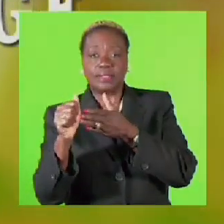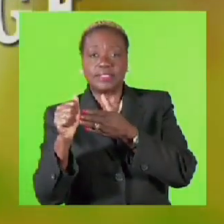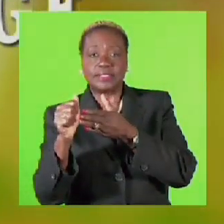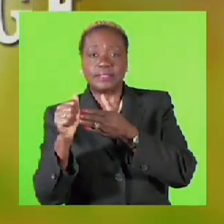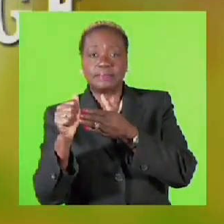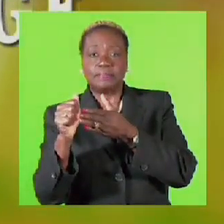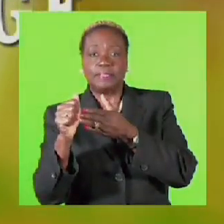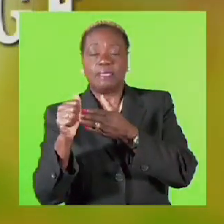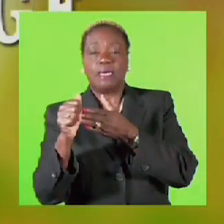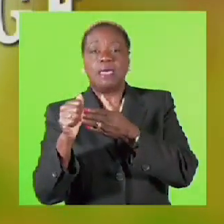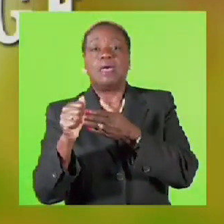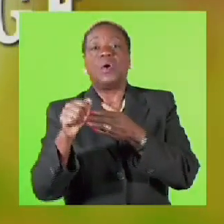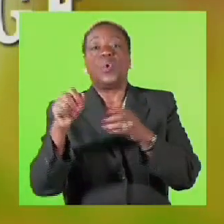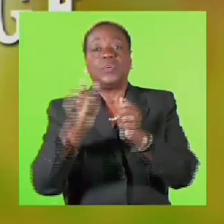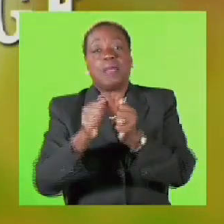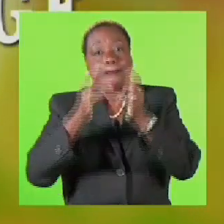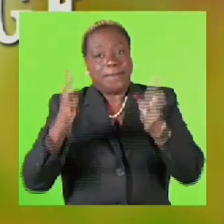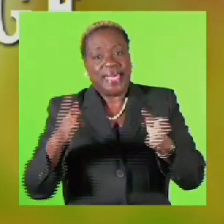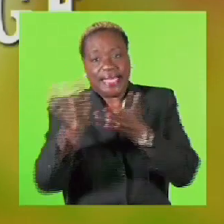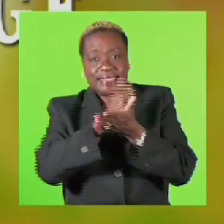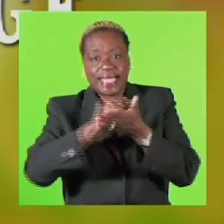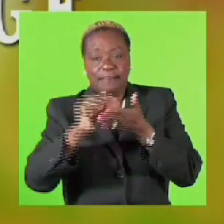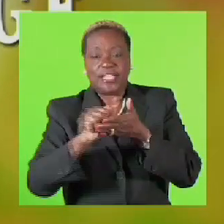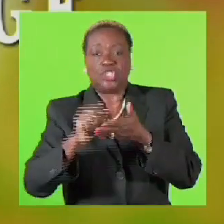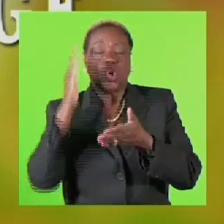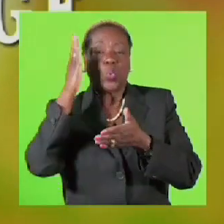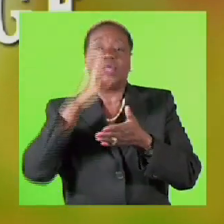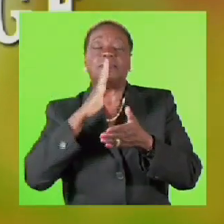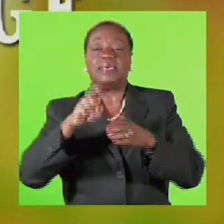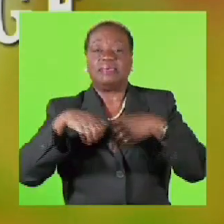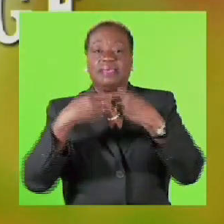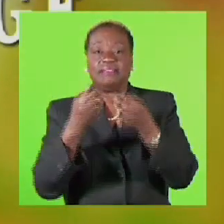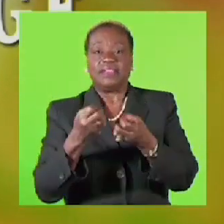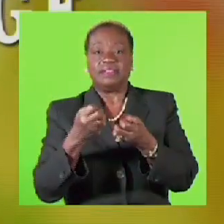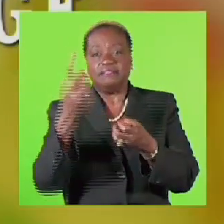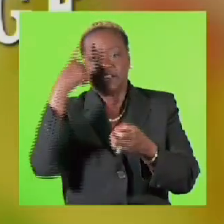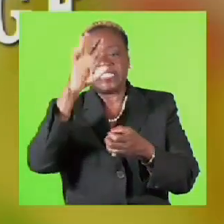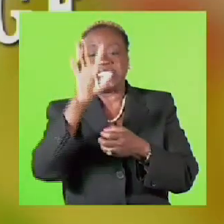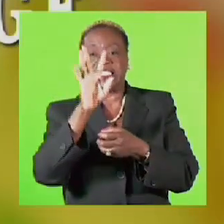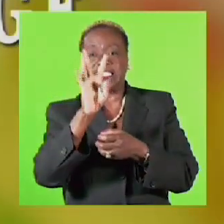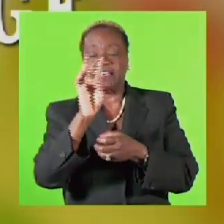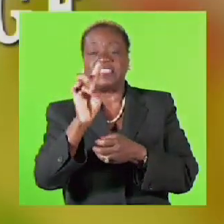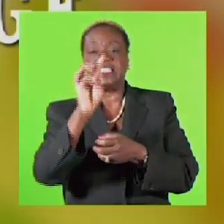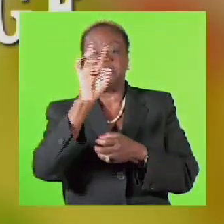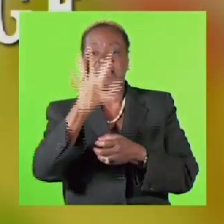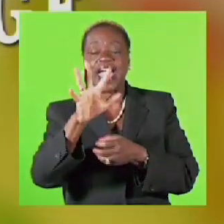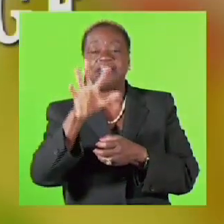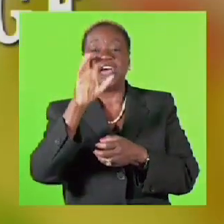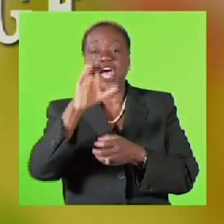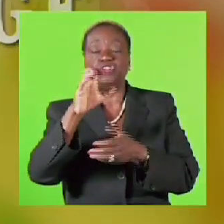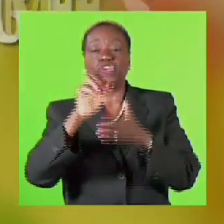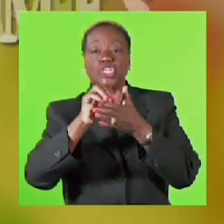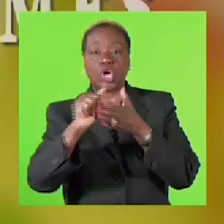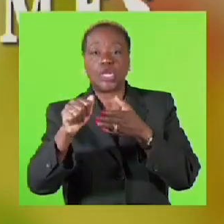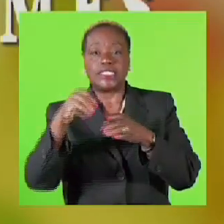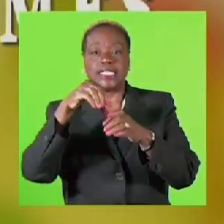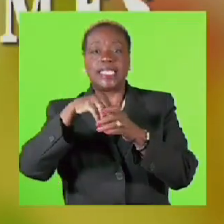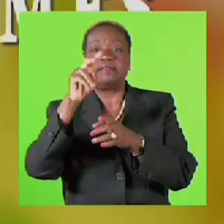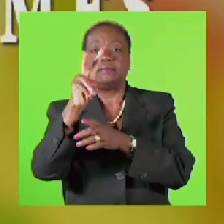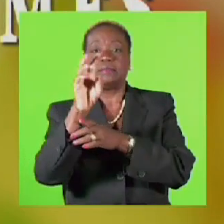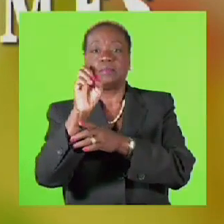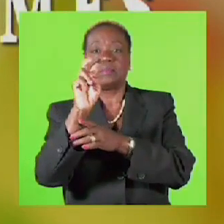vouchers. Those with major damage will be eligible for $7,500 in